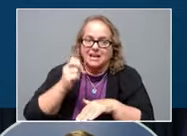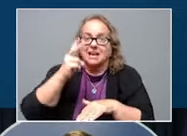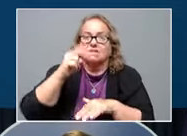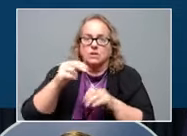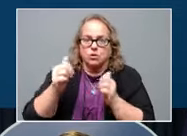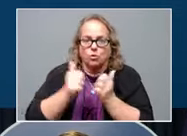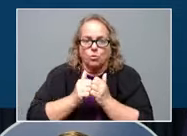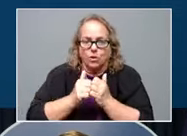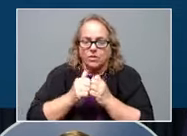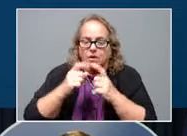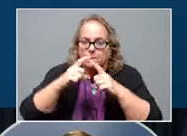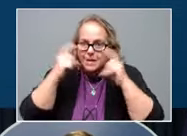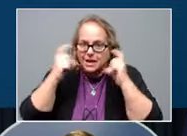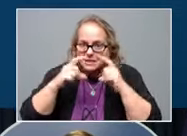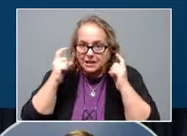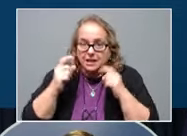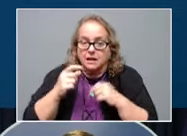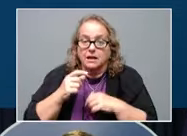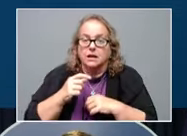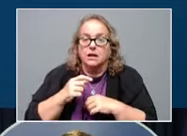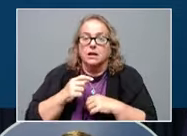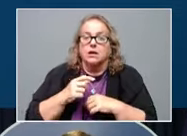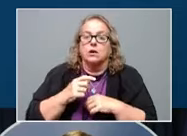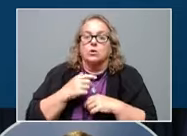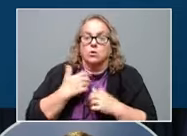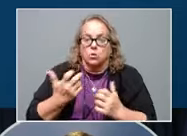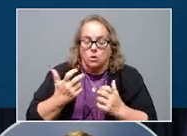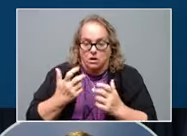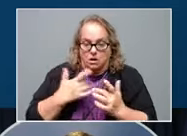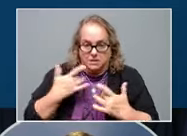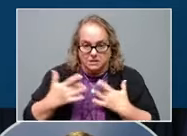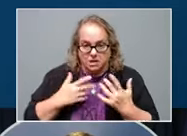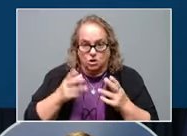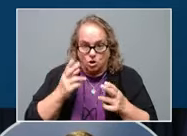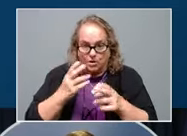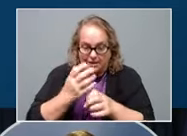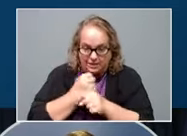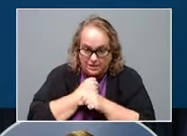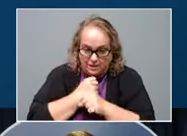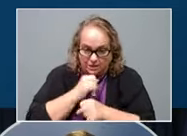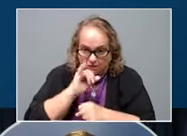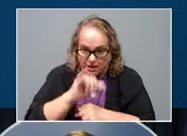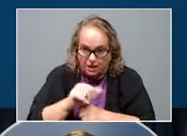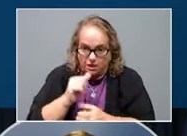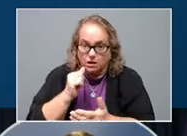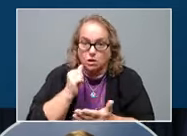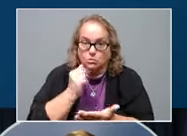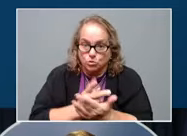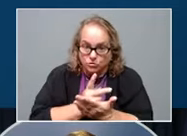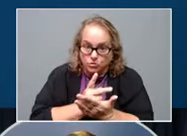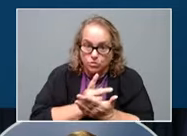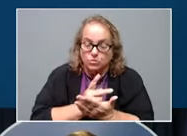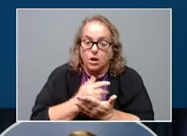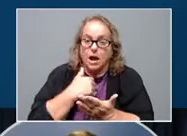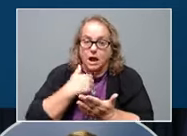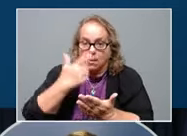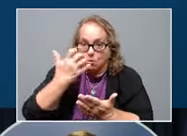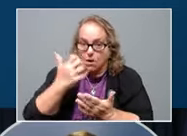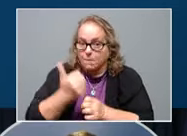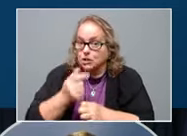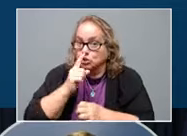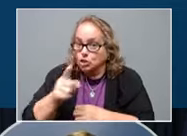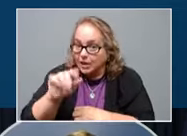big day. It cannot come soon enough. I want them to be deliberate. I want them to make sure it is